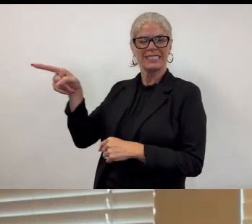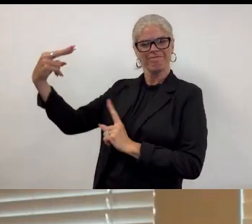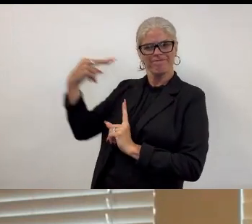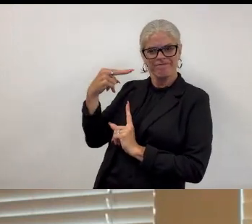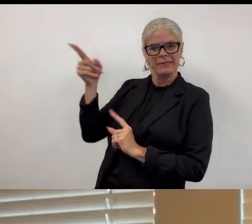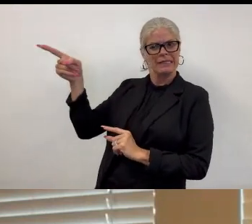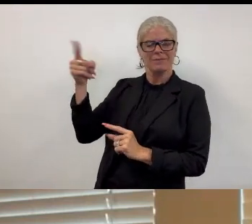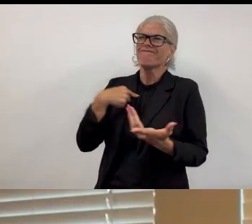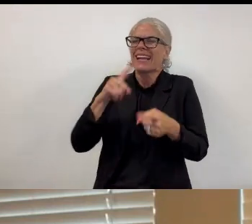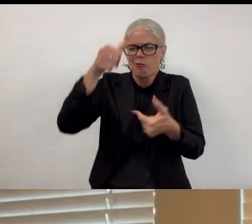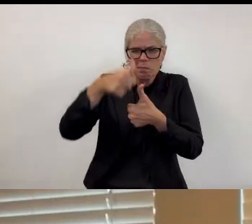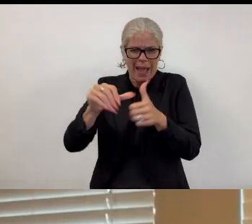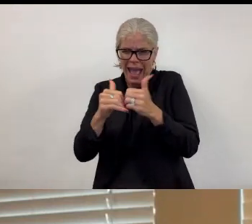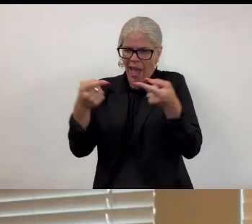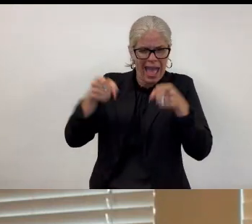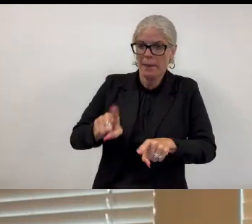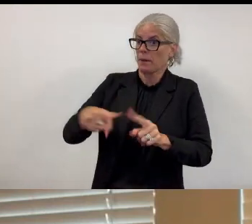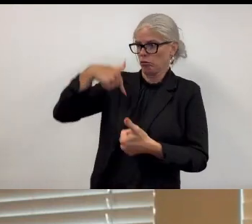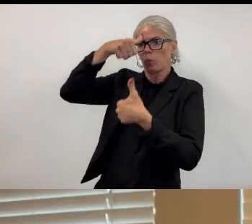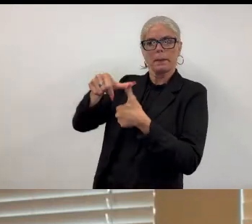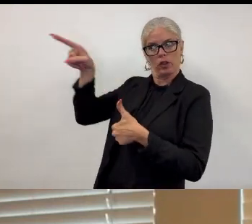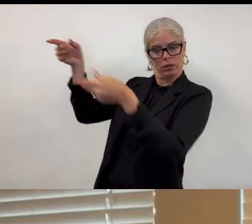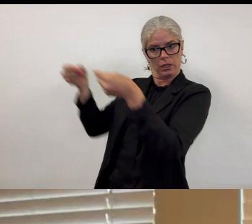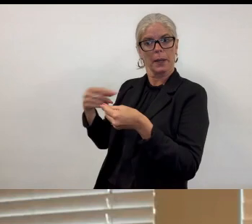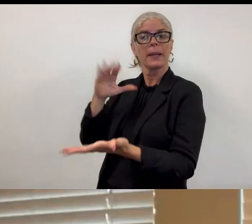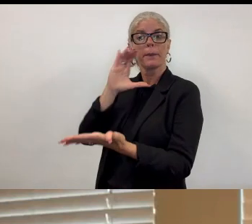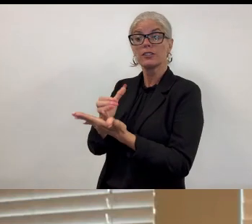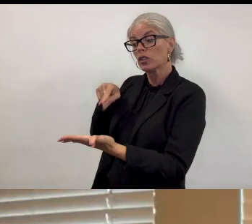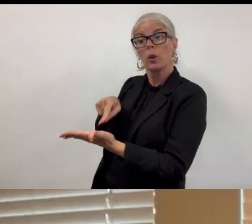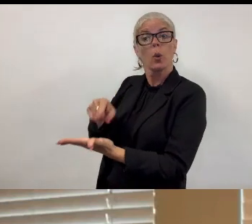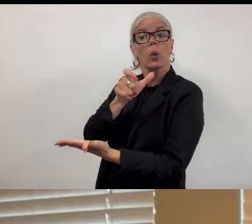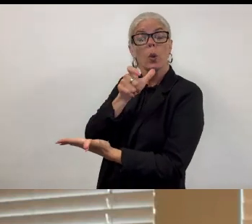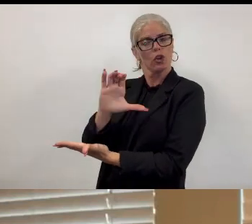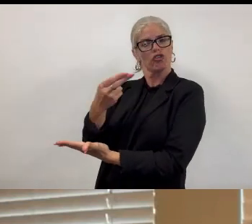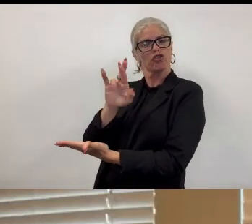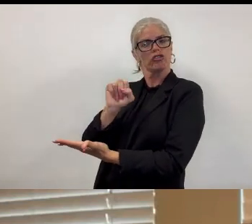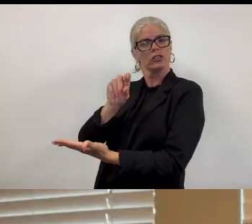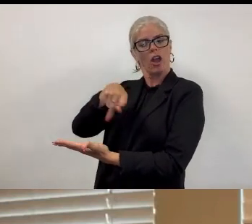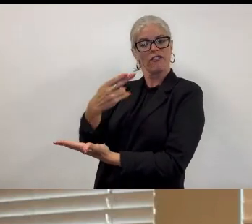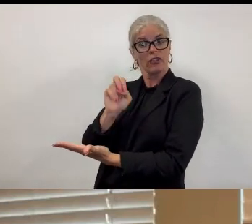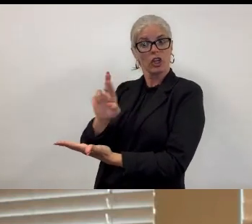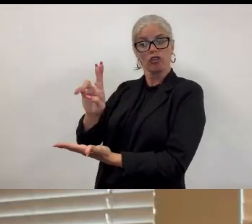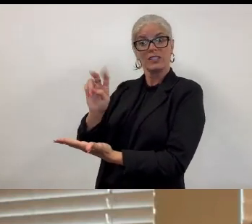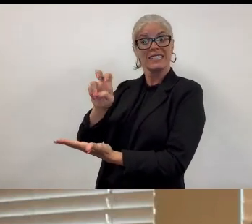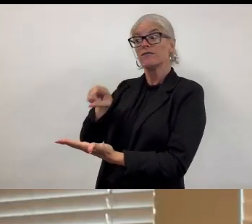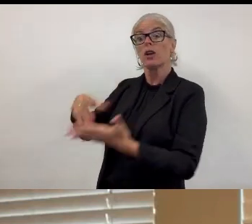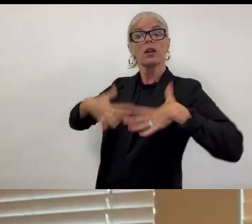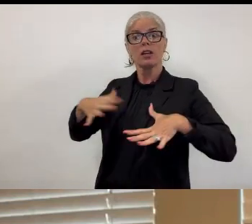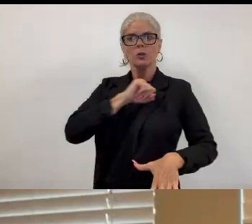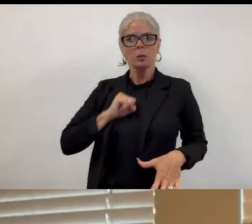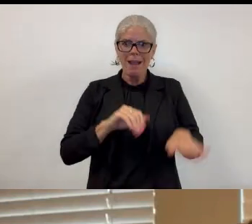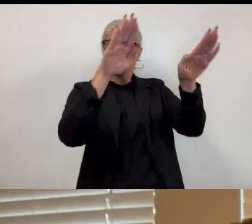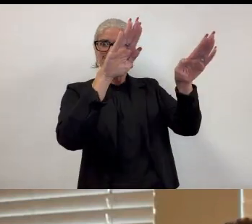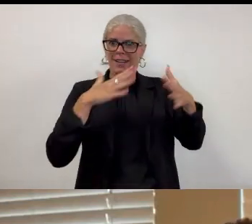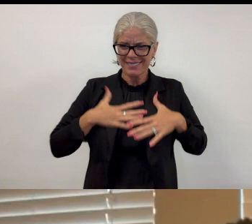basically, I don't remember exactly how it happened, but I remember her handing me a picture of Christopher Reeve, dressed as